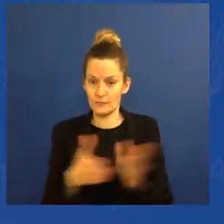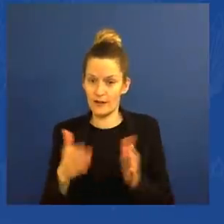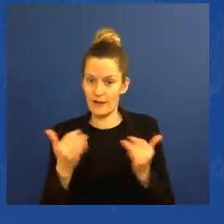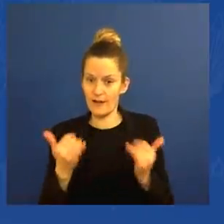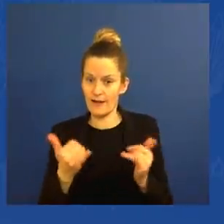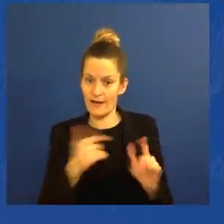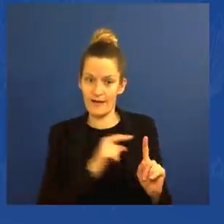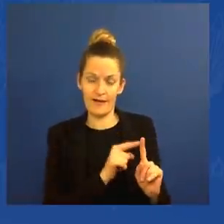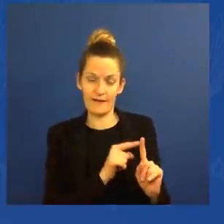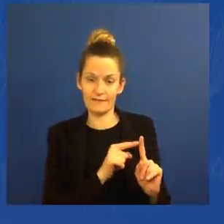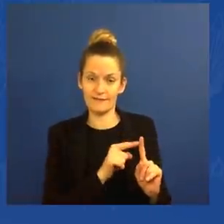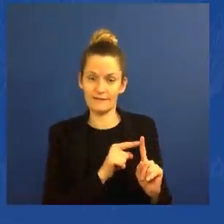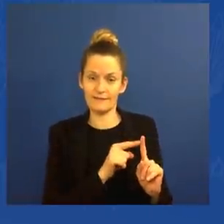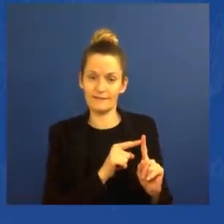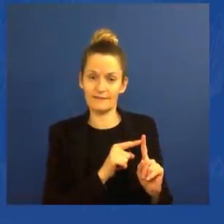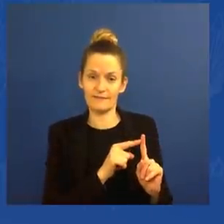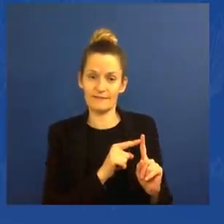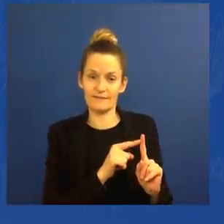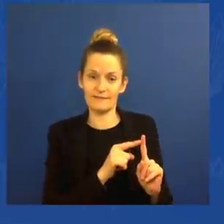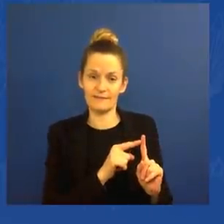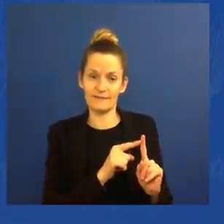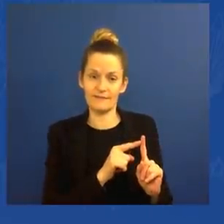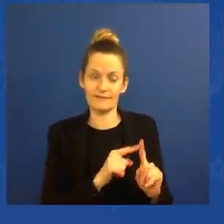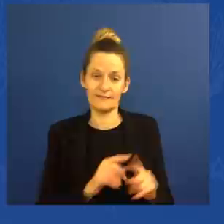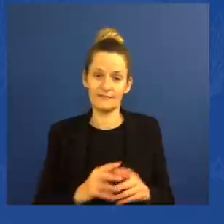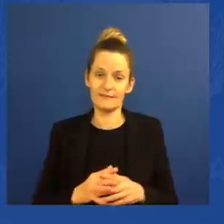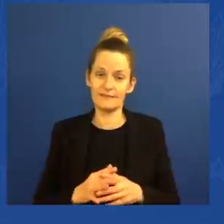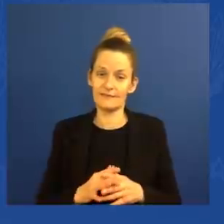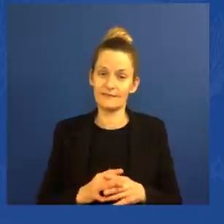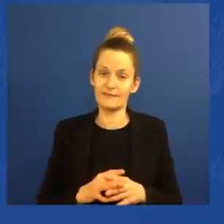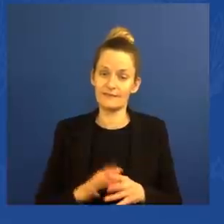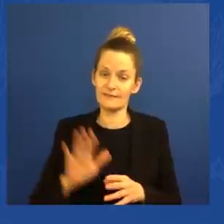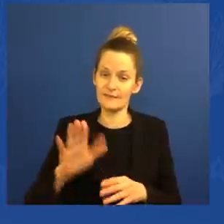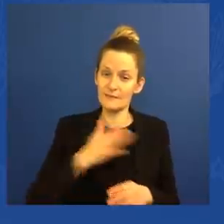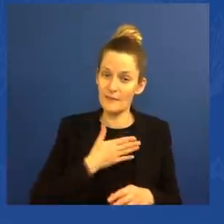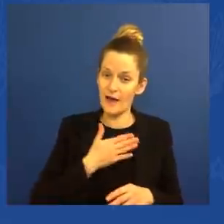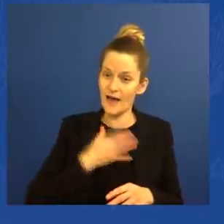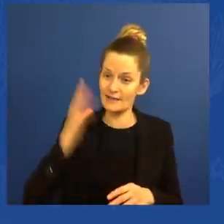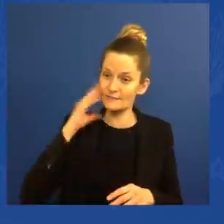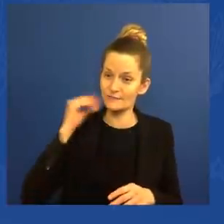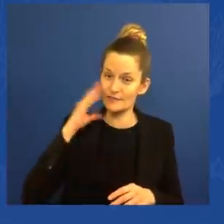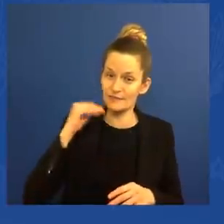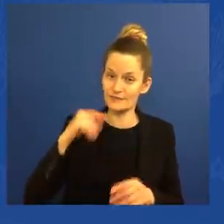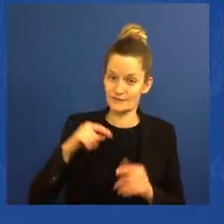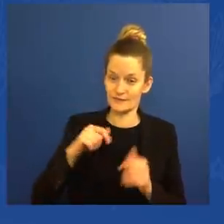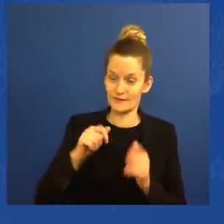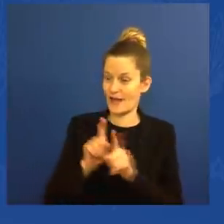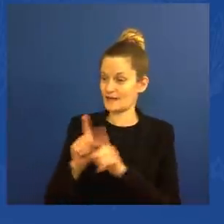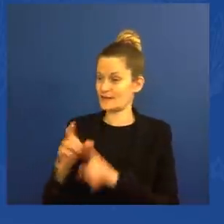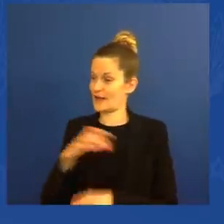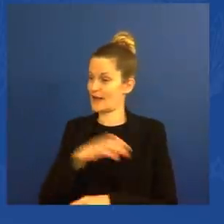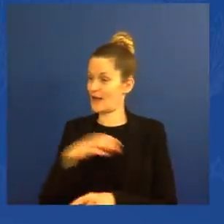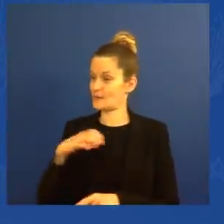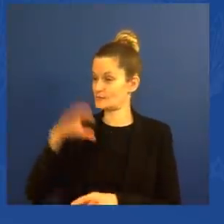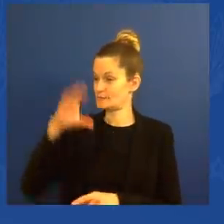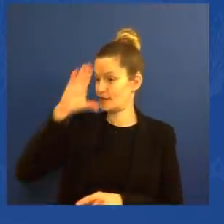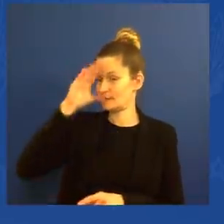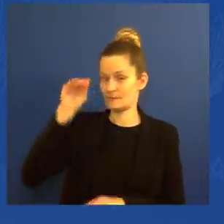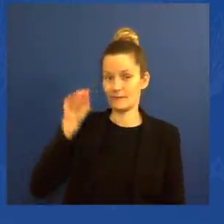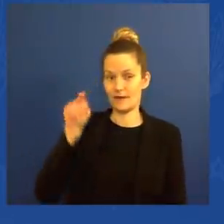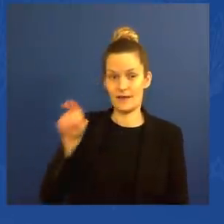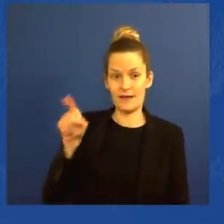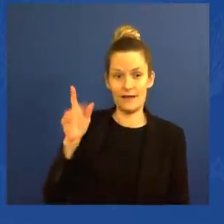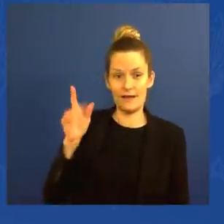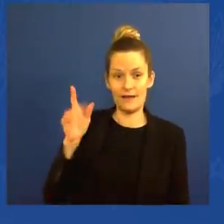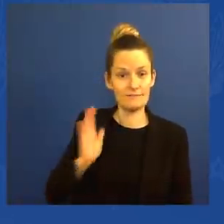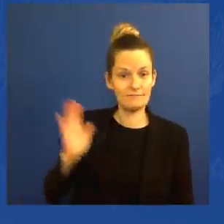I learned as a councilman, I never have anything that's intended to be shared by the cities and towns that has to go through a